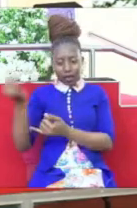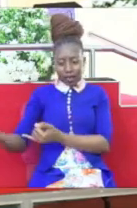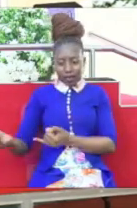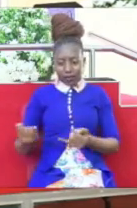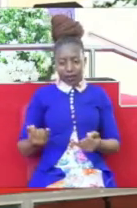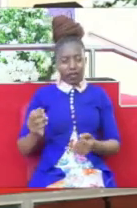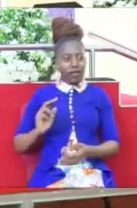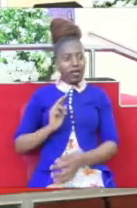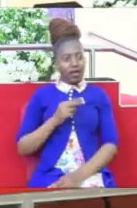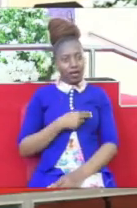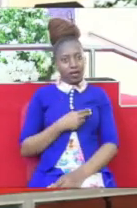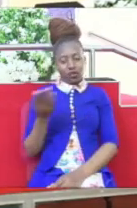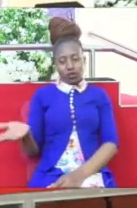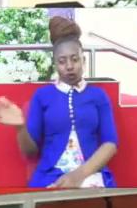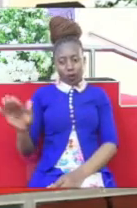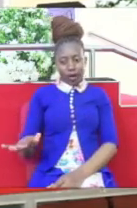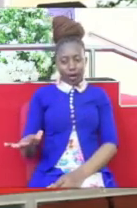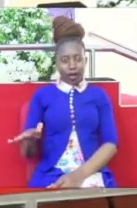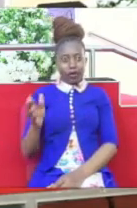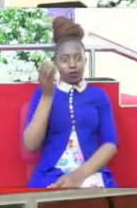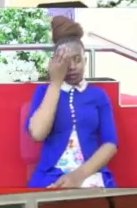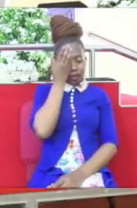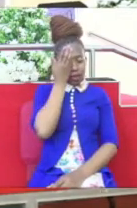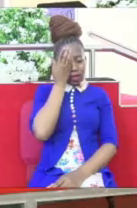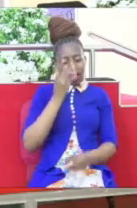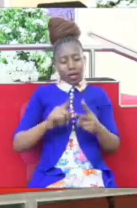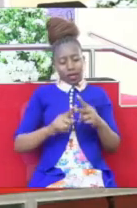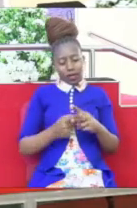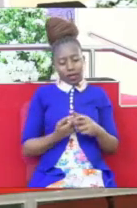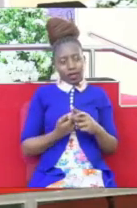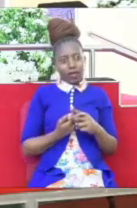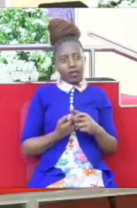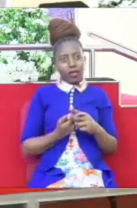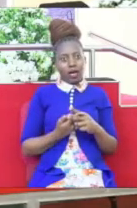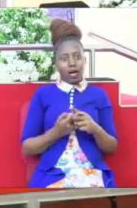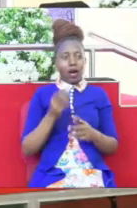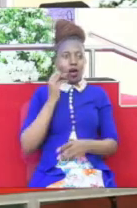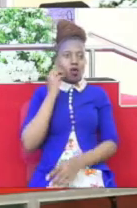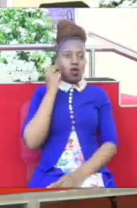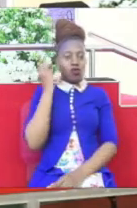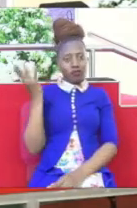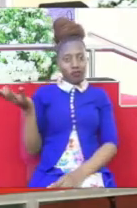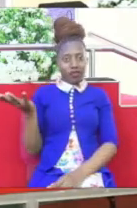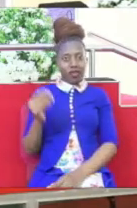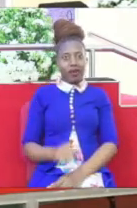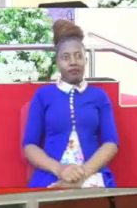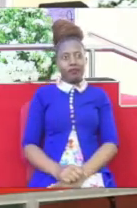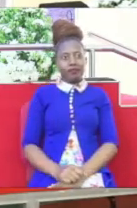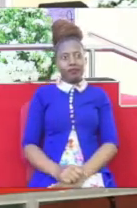Israel, kurudi pale Israeli, and establish our home. Na tuwe na makao yetu pale. It's called the right of